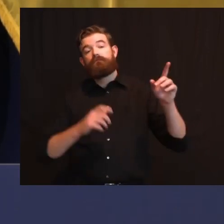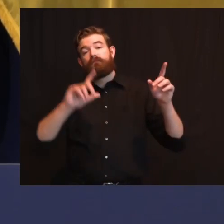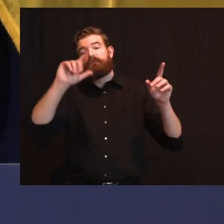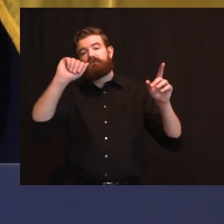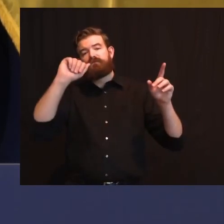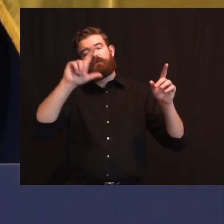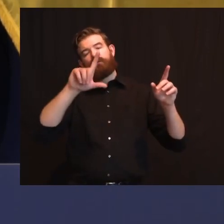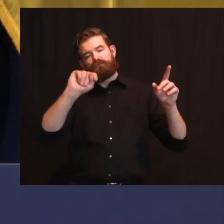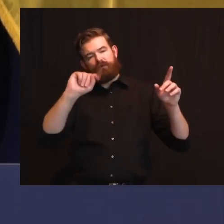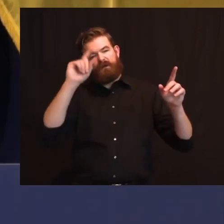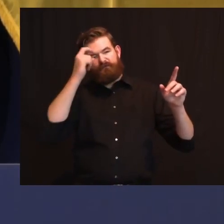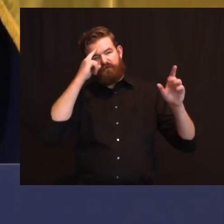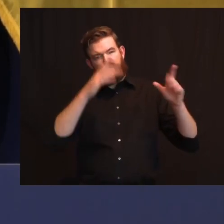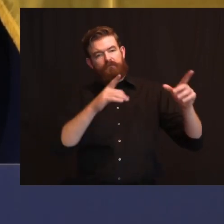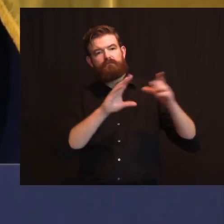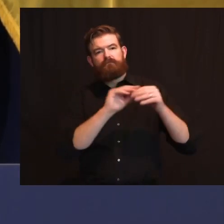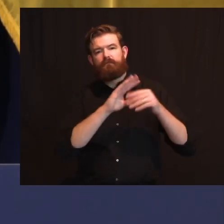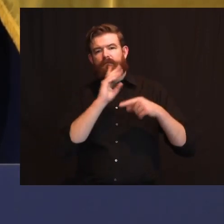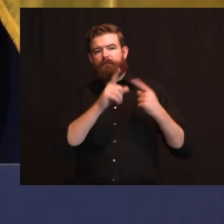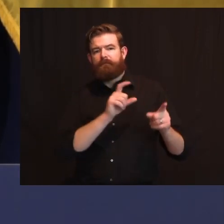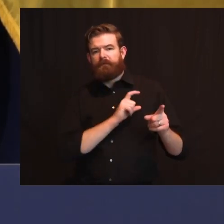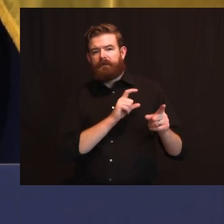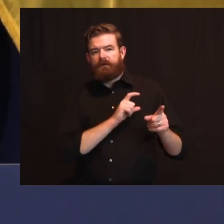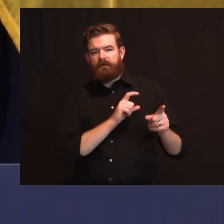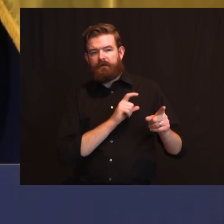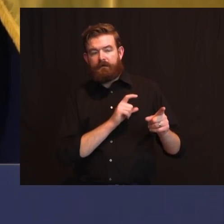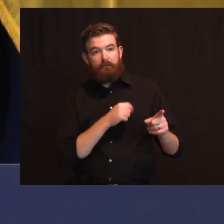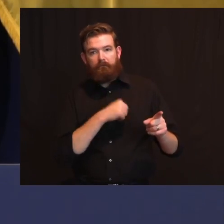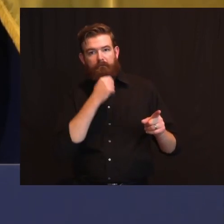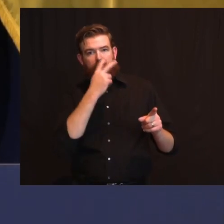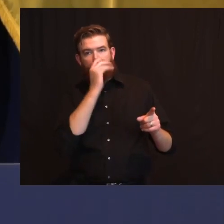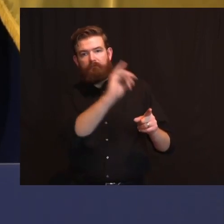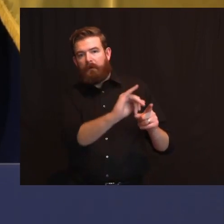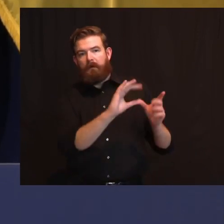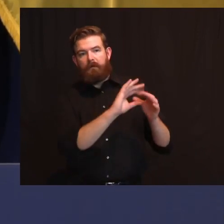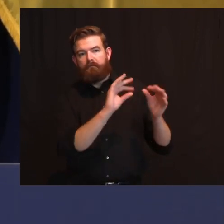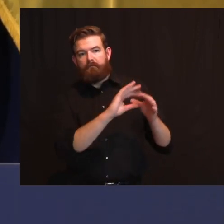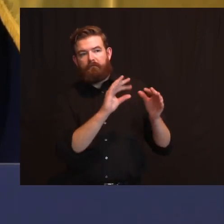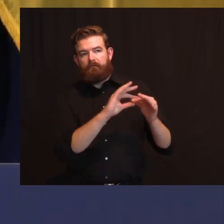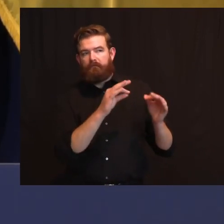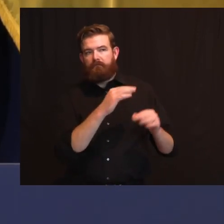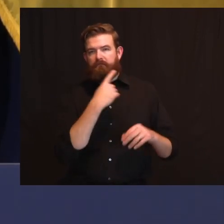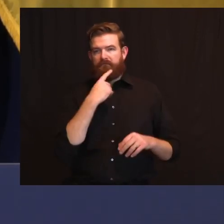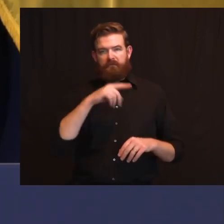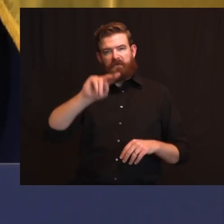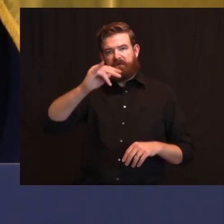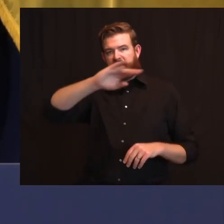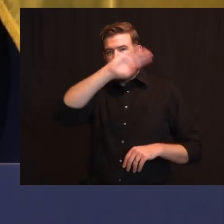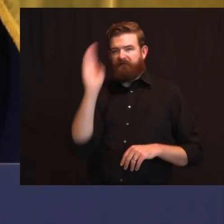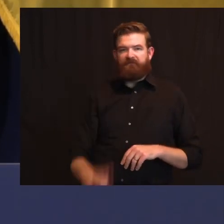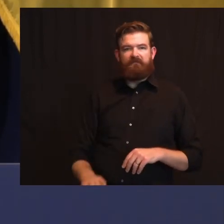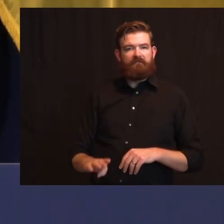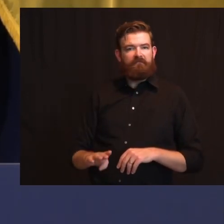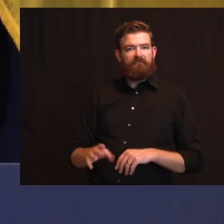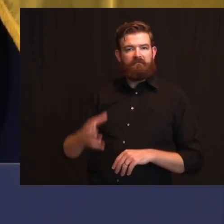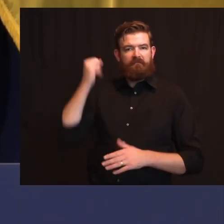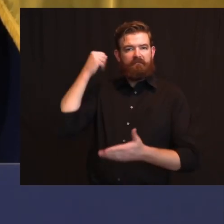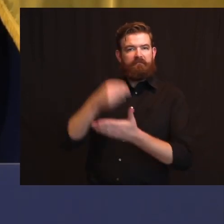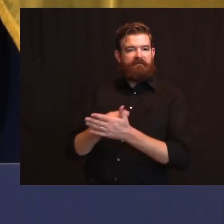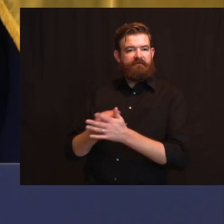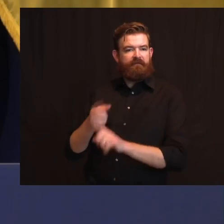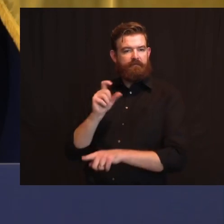her. She's extraordinary and does an extraordinary job, both as Lieutenant Governor and overseeing the Department of Community Affairs. Listen,